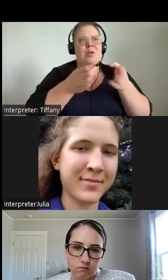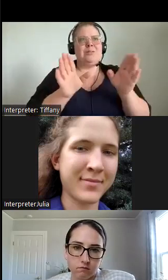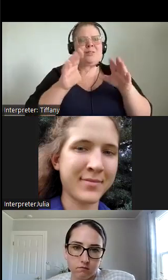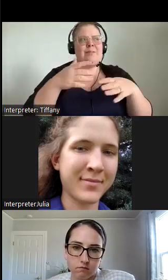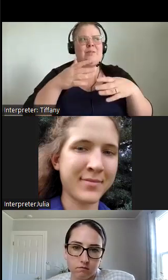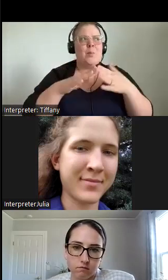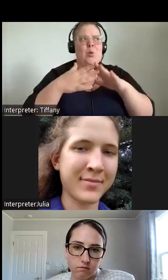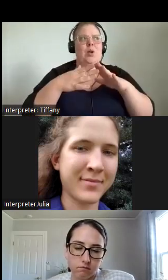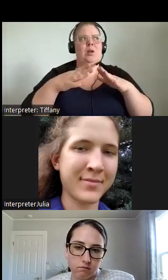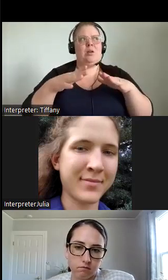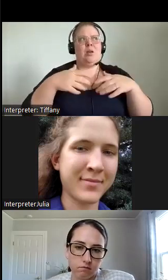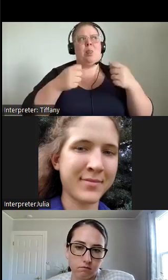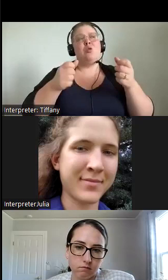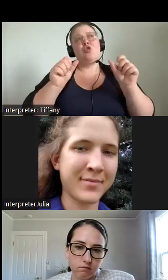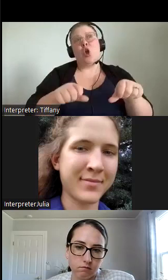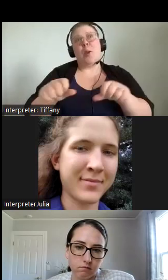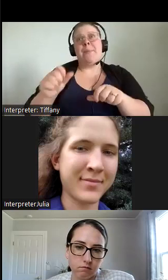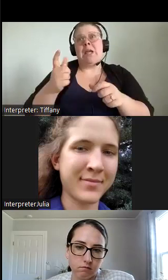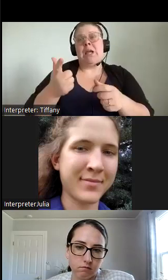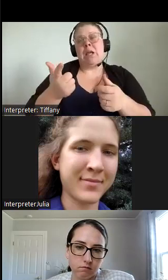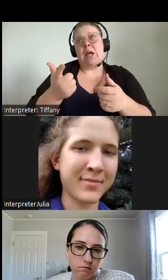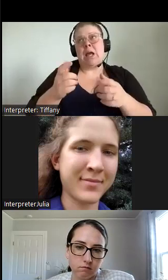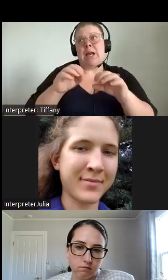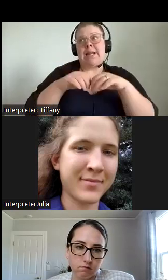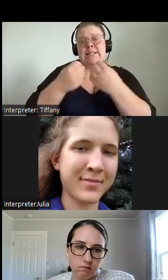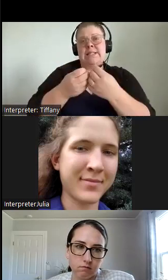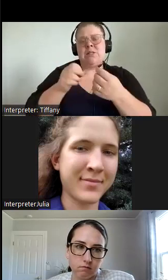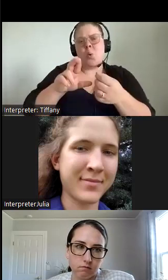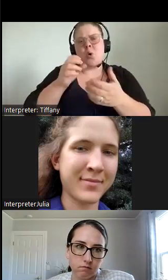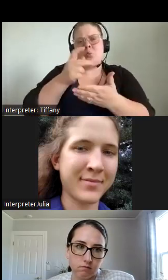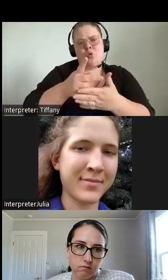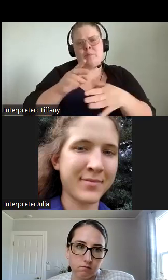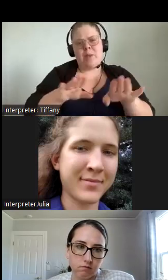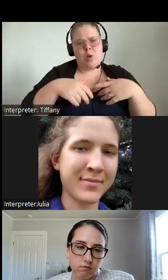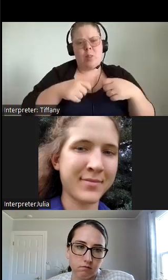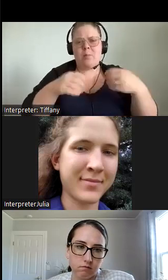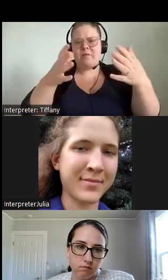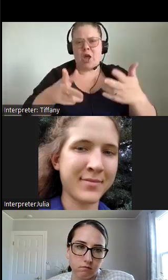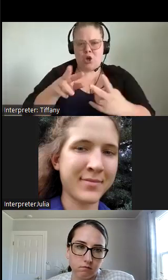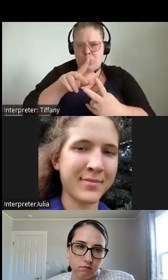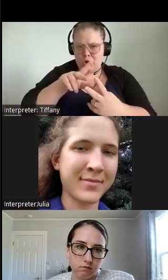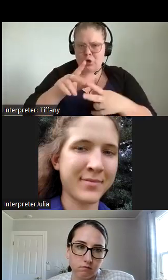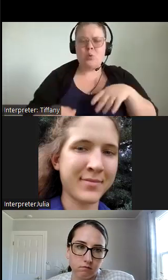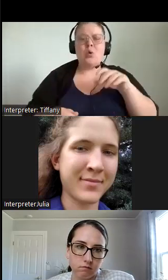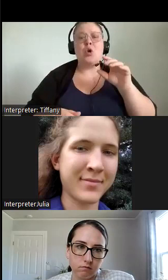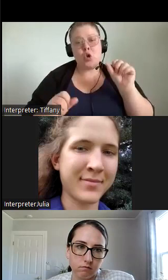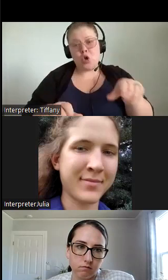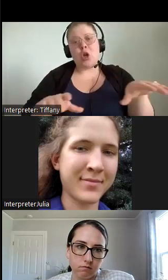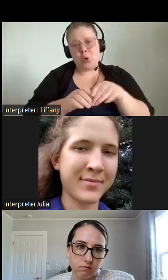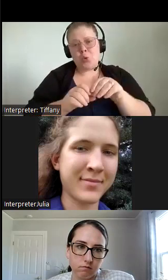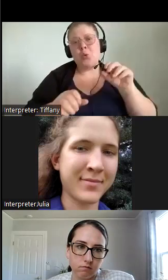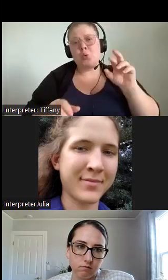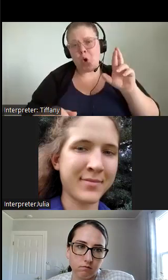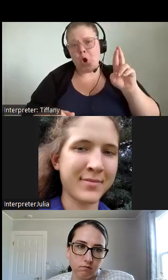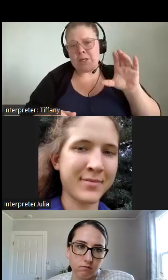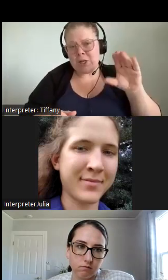could be a licensed behavioral health entity or an approved behavioral health provider, which could include an RCO. But